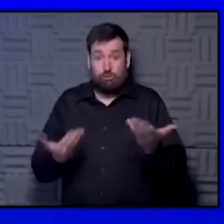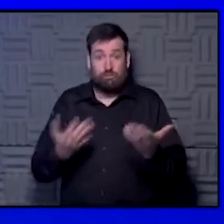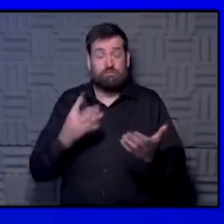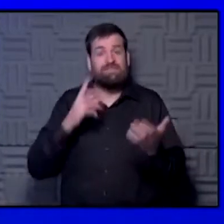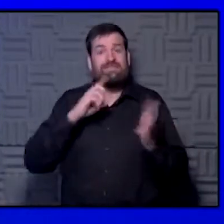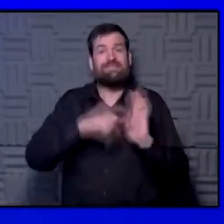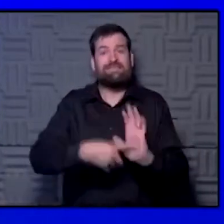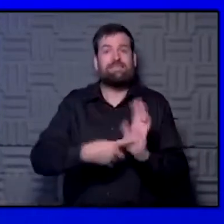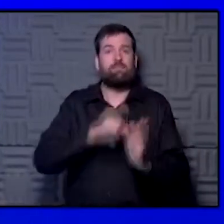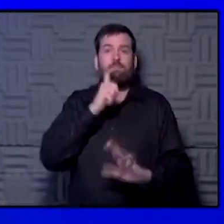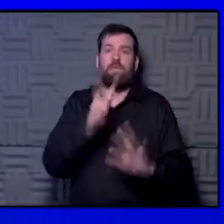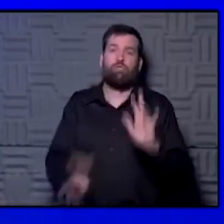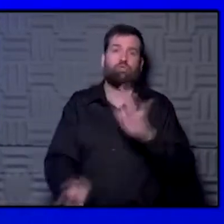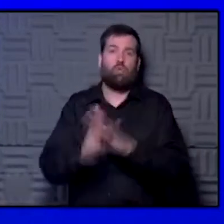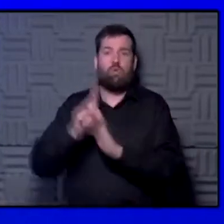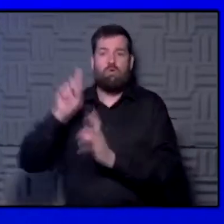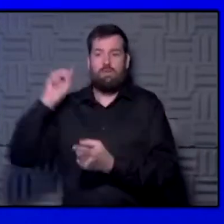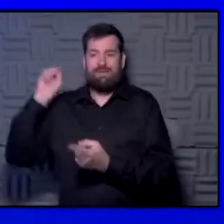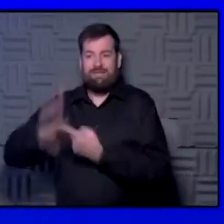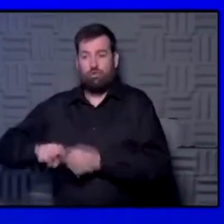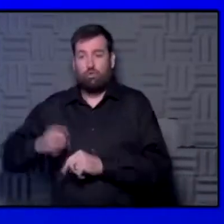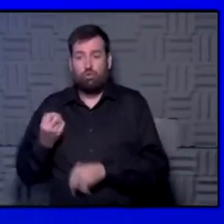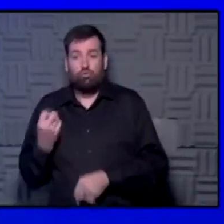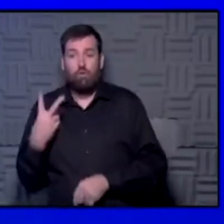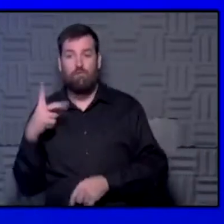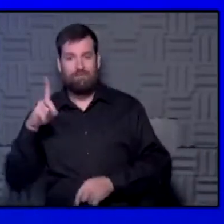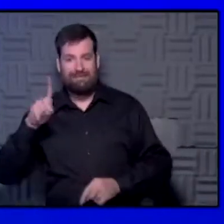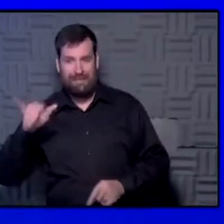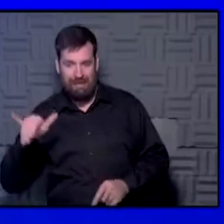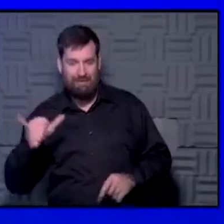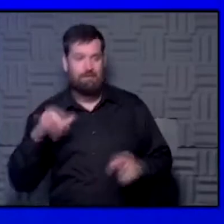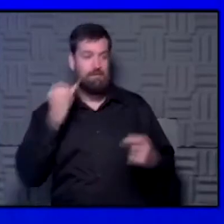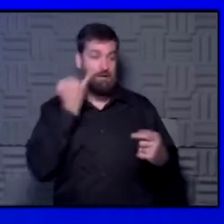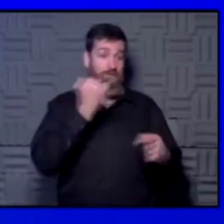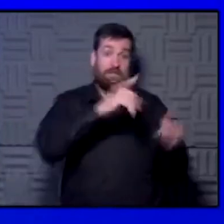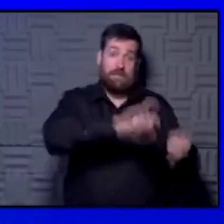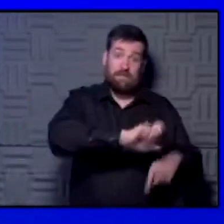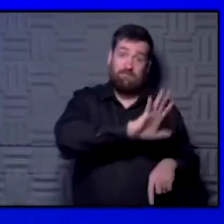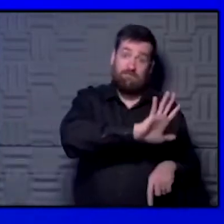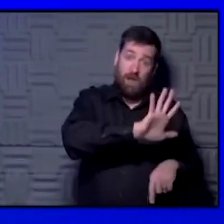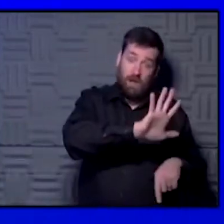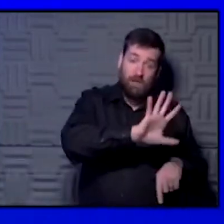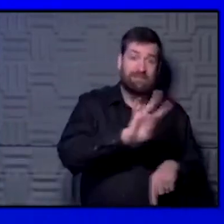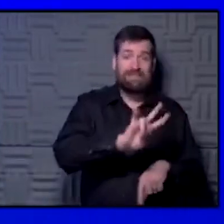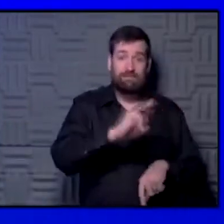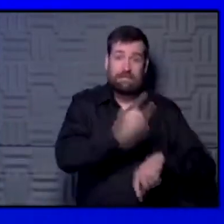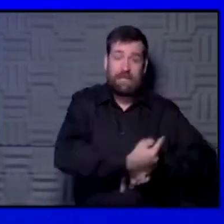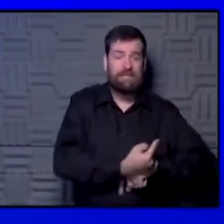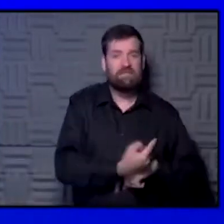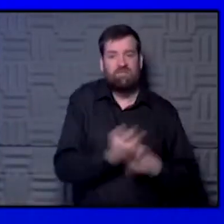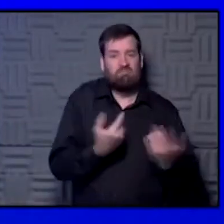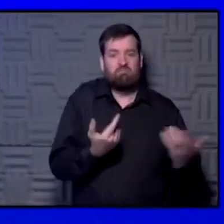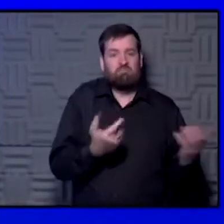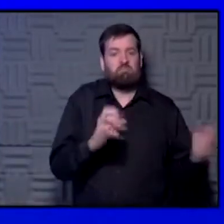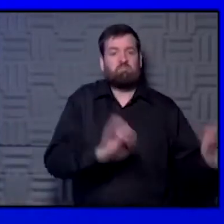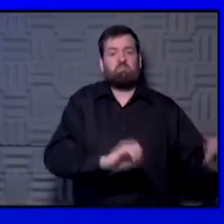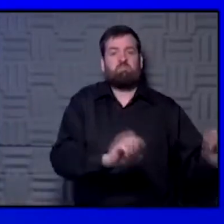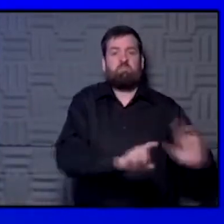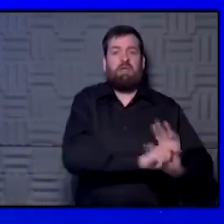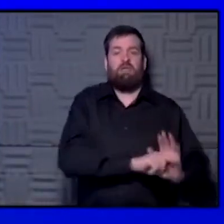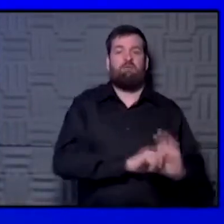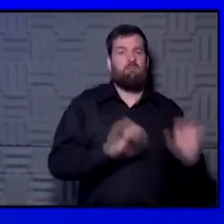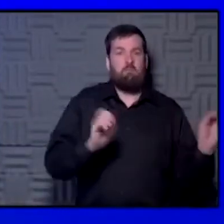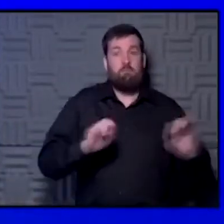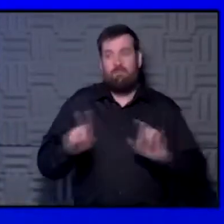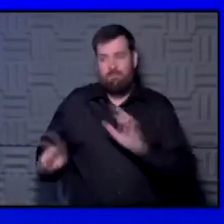12 days, so even if they would have tested at 5 or 7 days, we would have missed it. So that 14-day quarantine period is very important for that fact. We